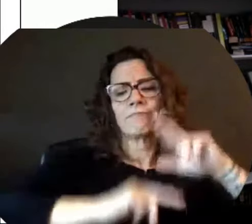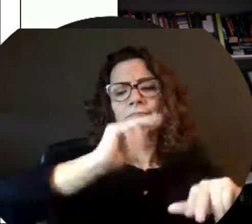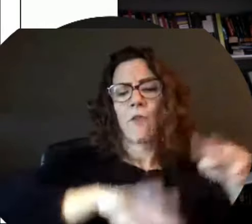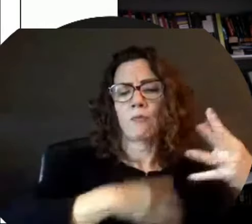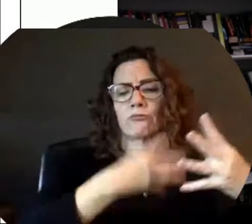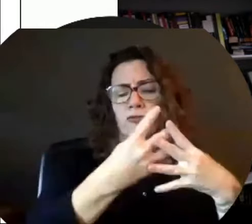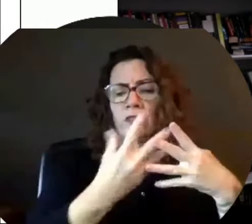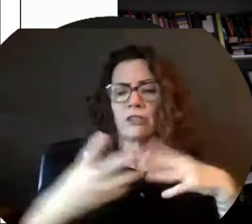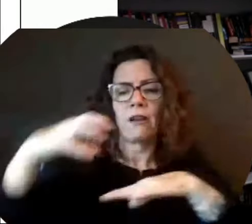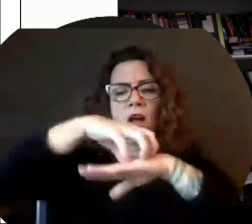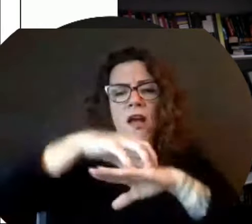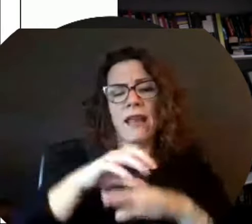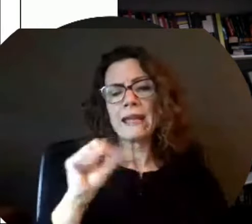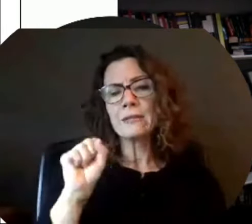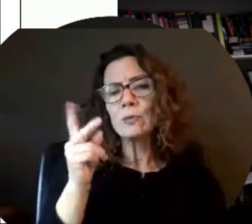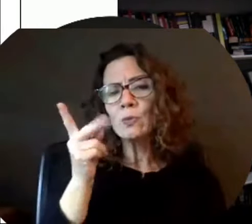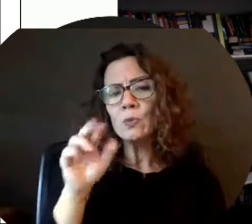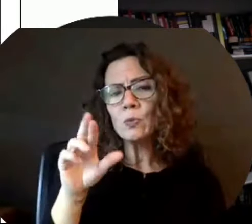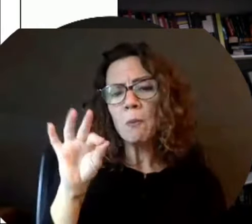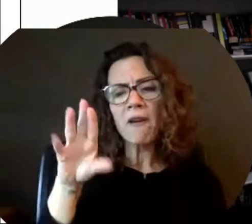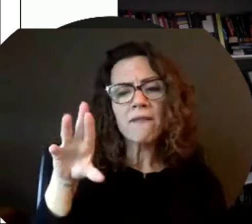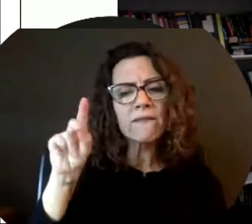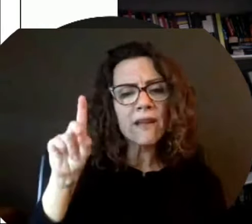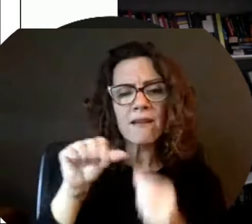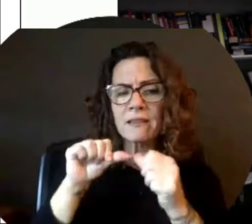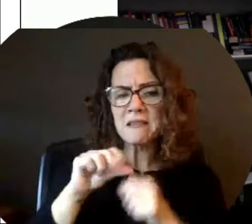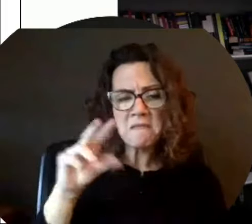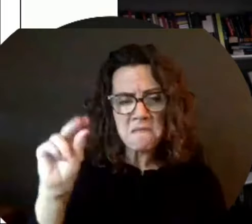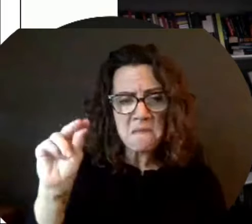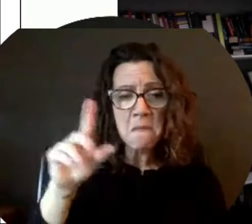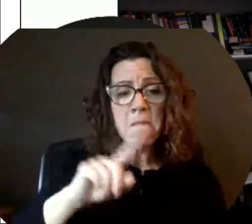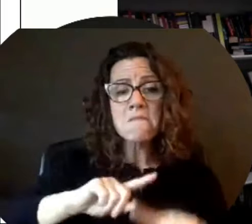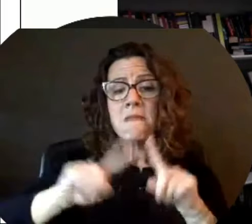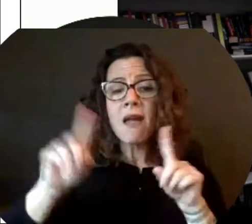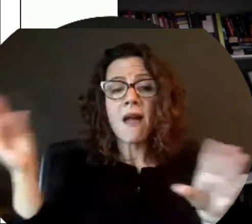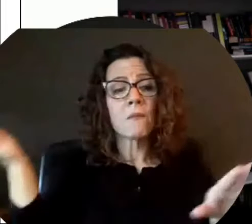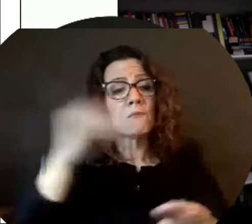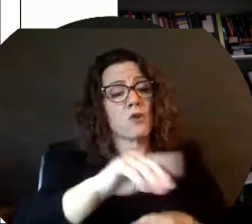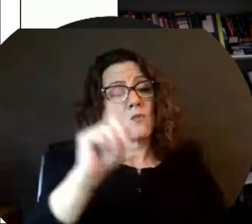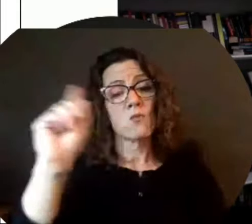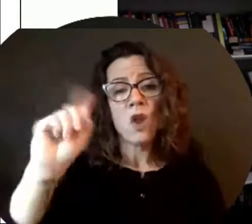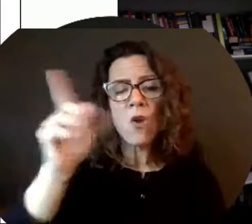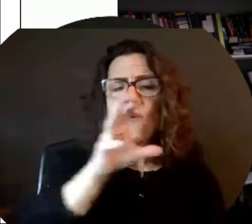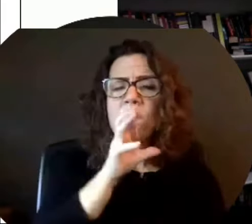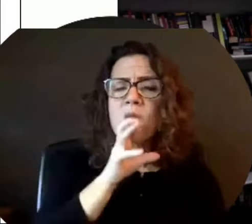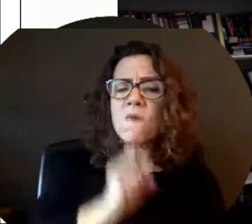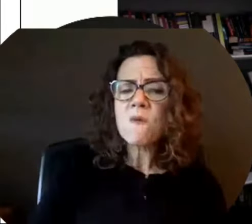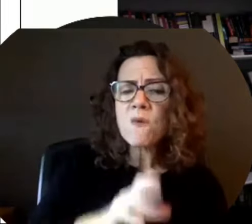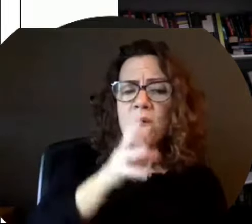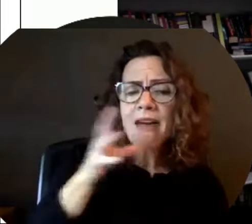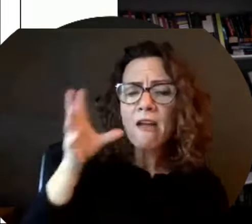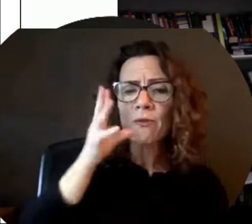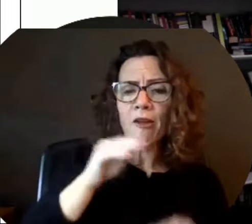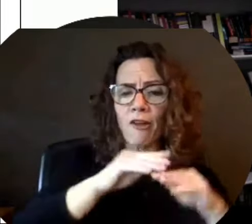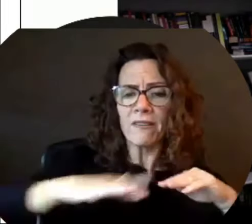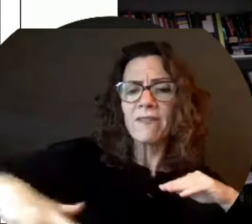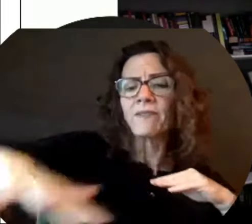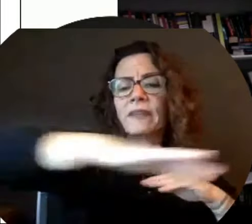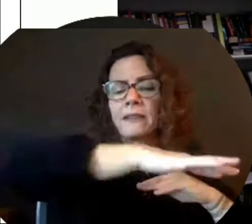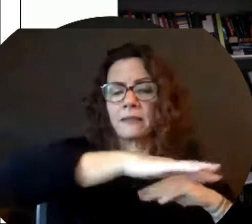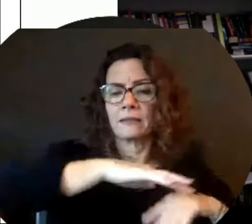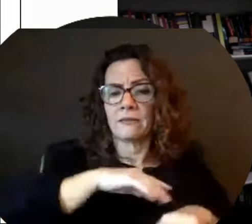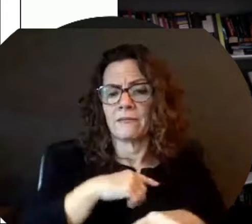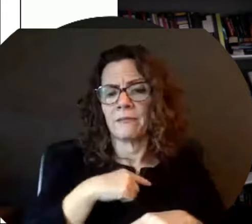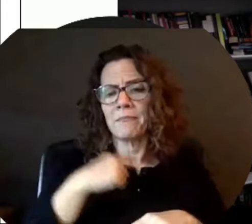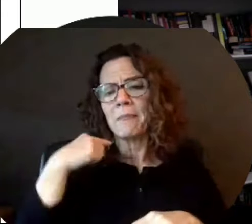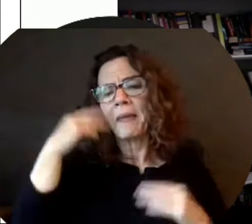field, right? I'm thinking with Gilmore's understandings of excess land and excess state power,